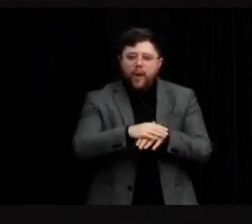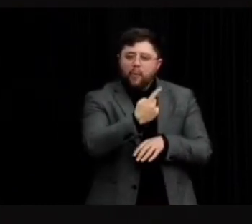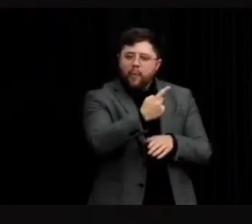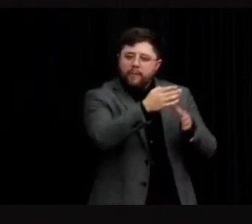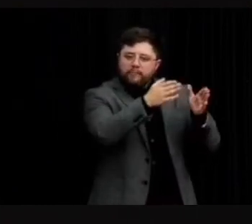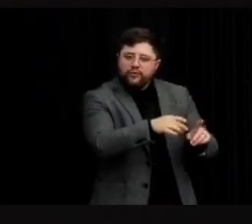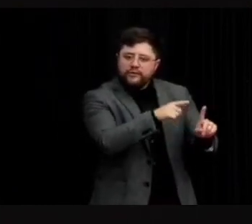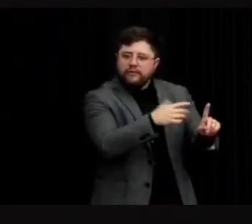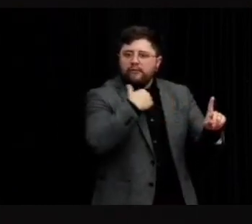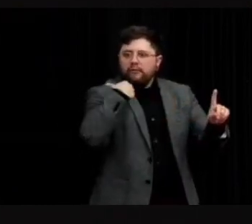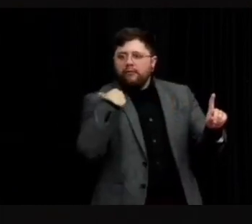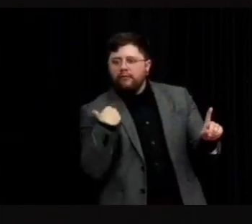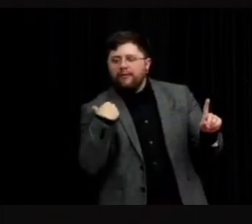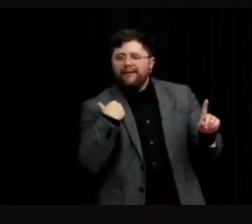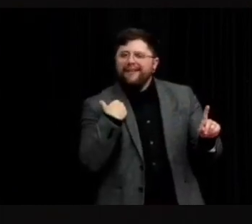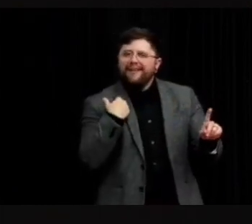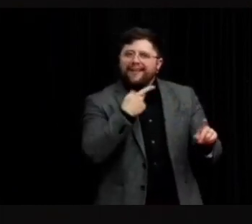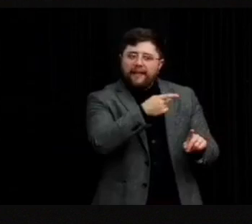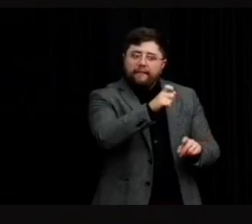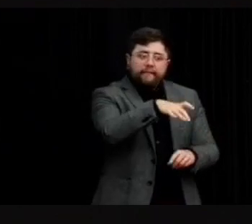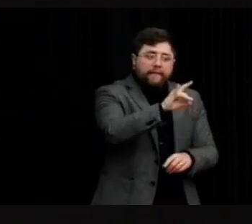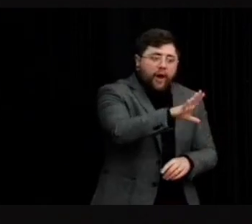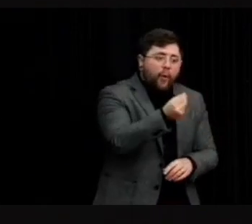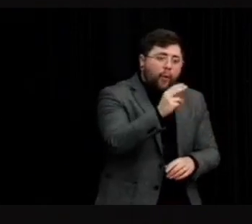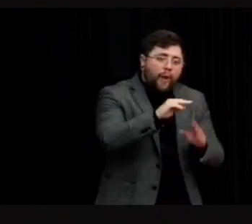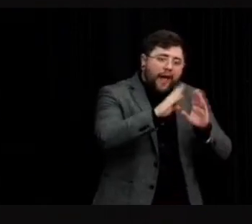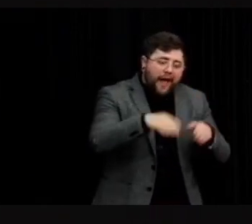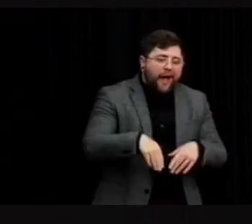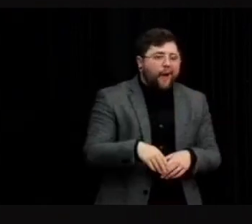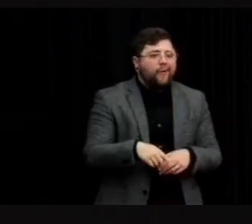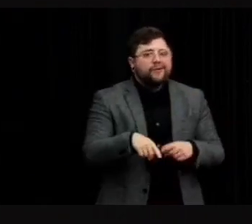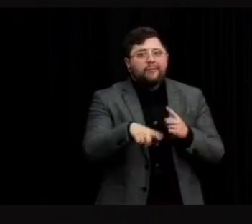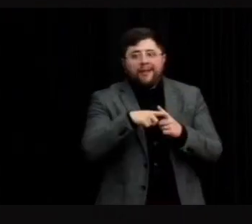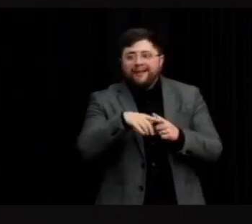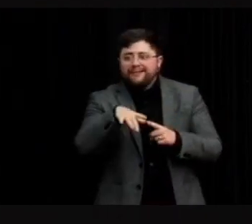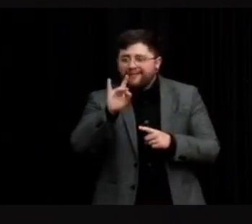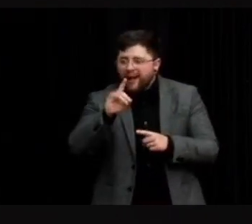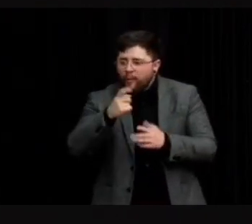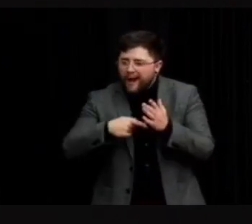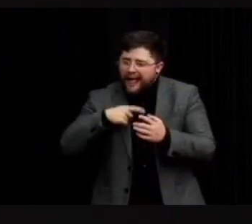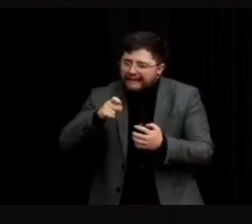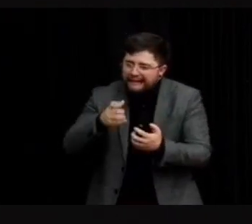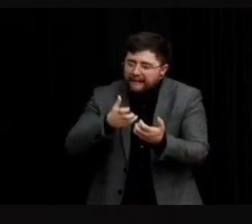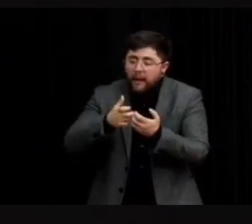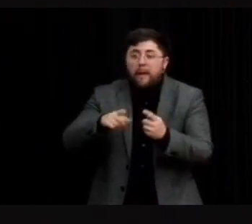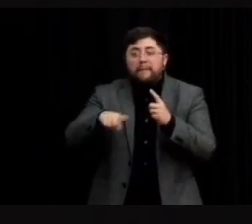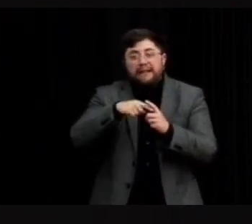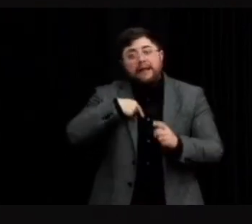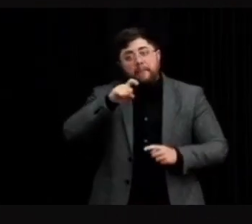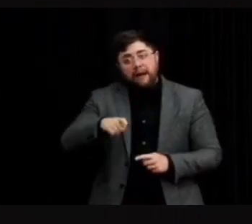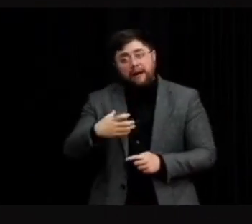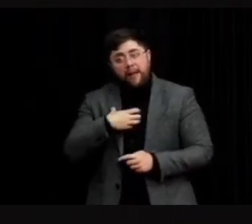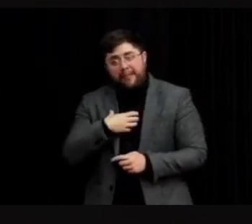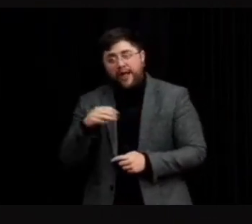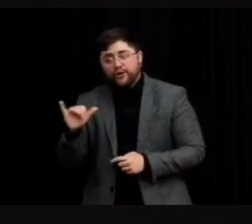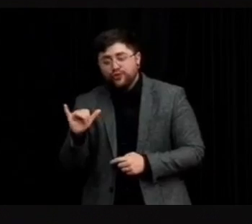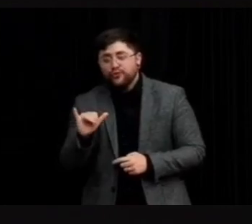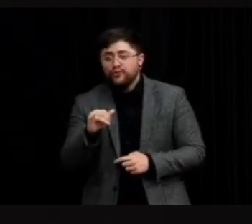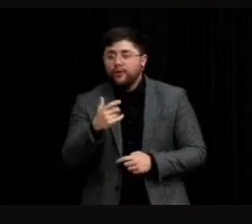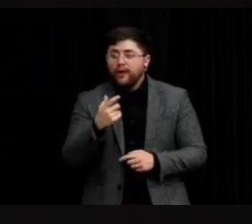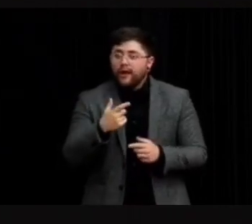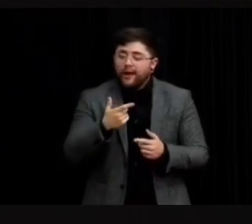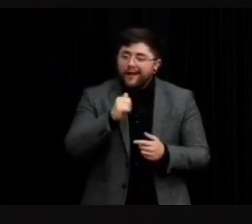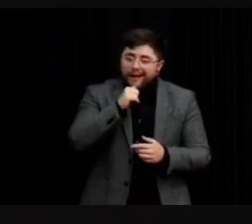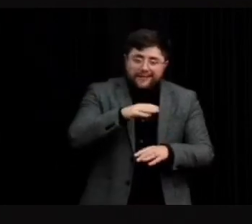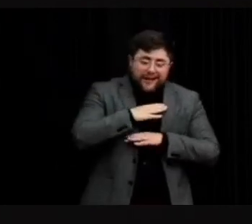not only find their housing, navigate their housing needs, but then to also make complaints when those needs are not met, and then